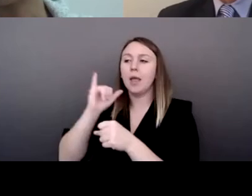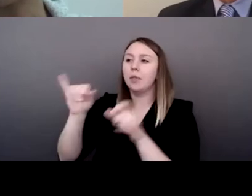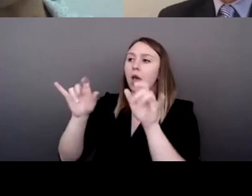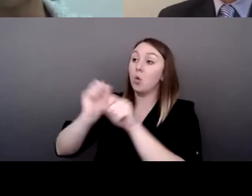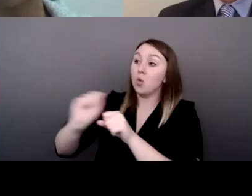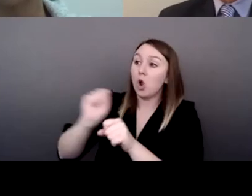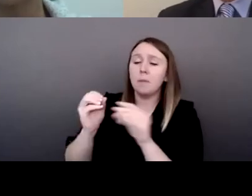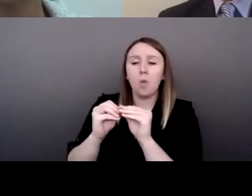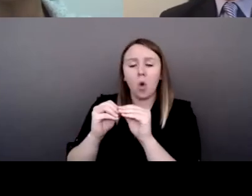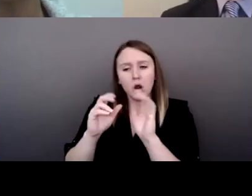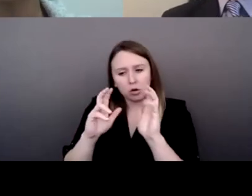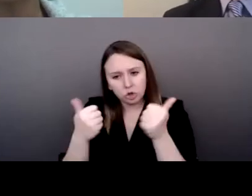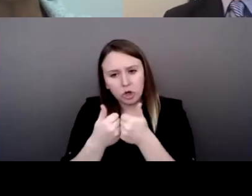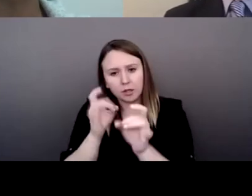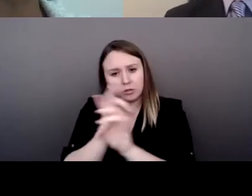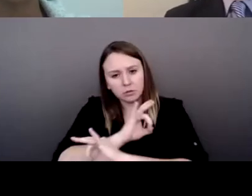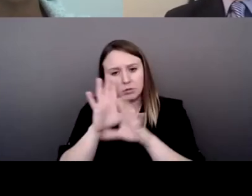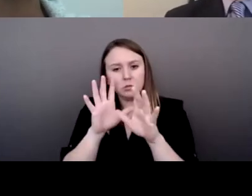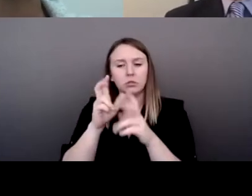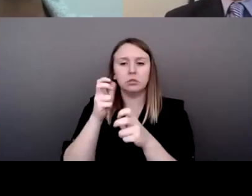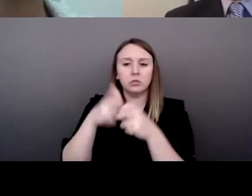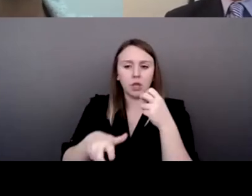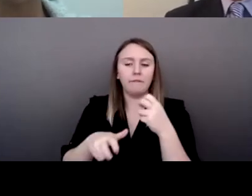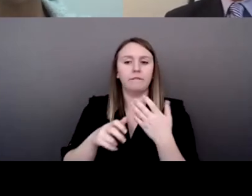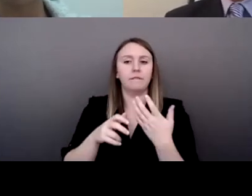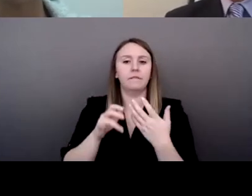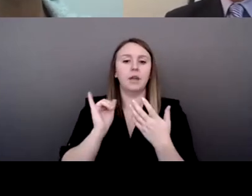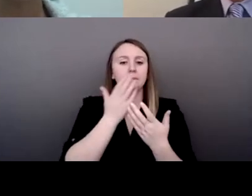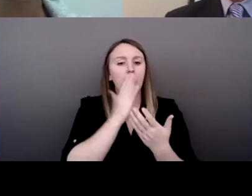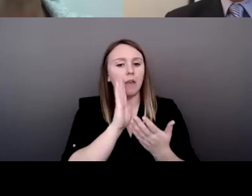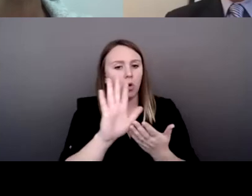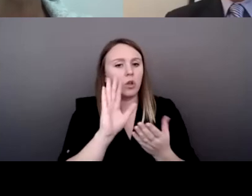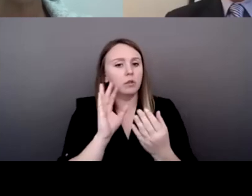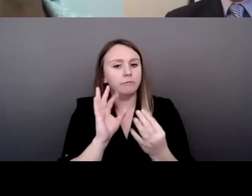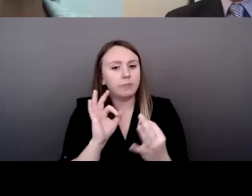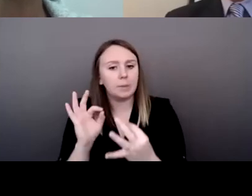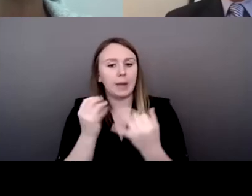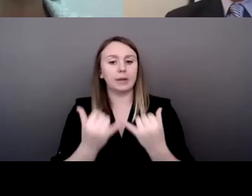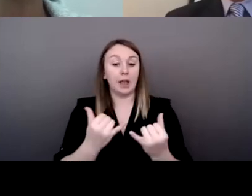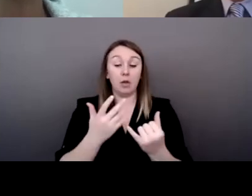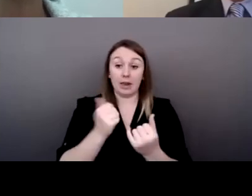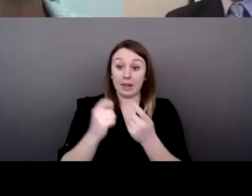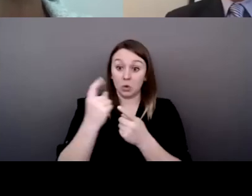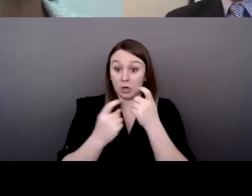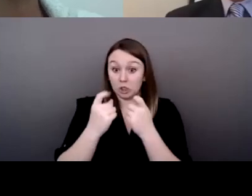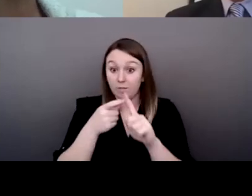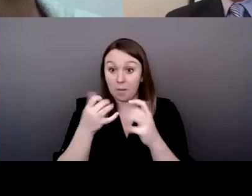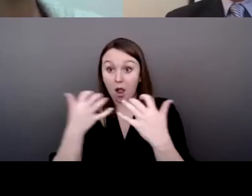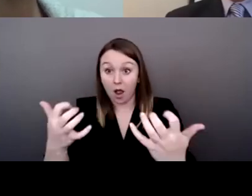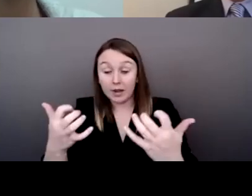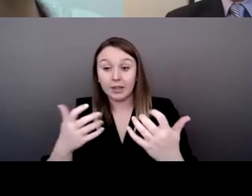thank you all for those contributions at this point. Are there any questions to the audience? You have been sitting quietly. We had a few